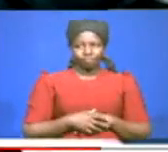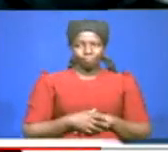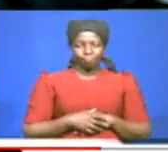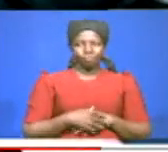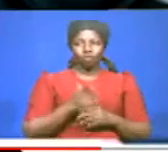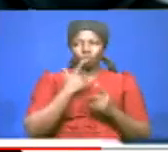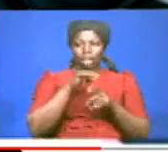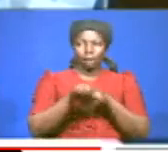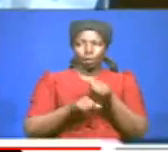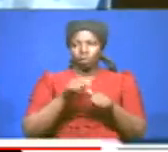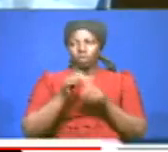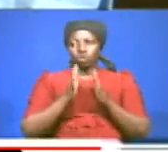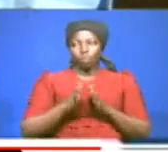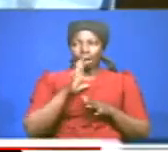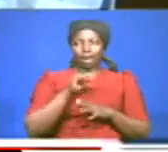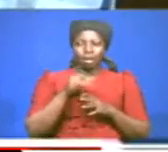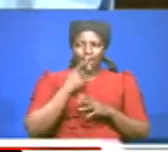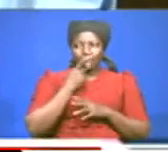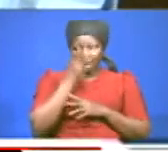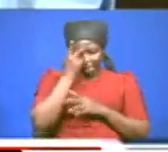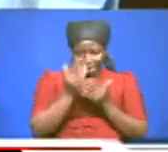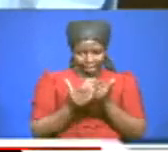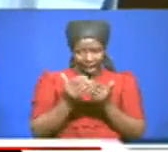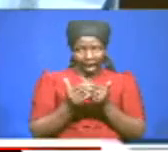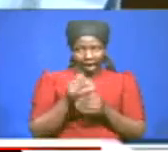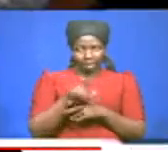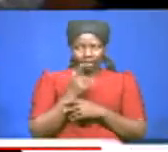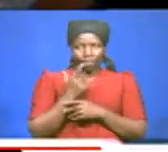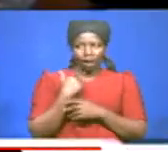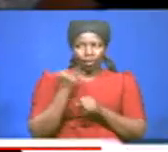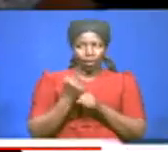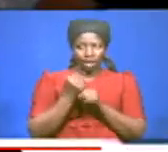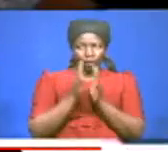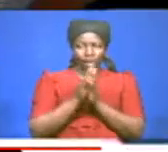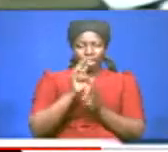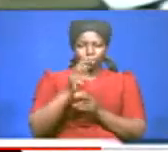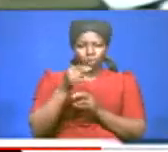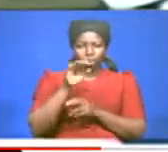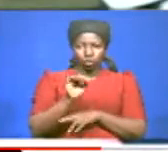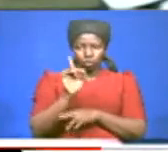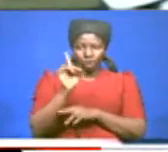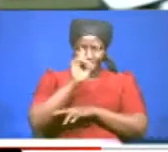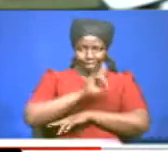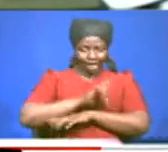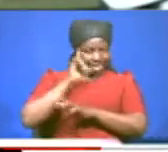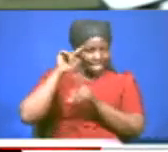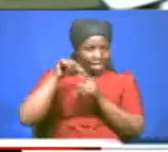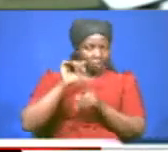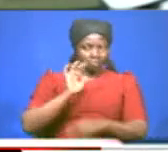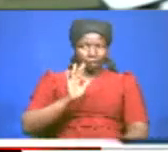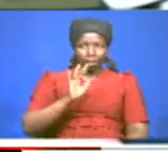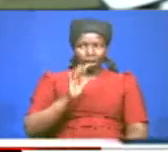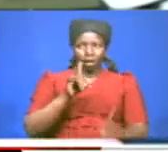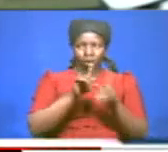found herself in this list. Joanne looks forward to working with the World Health Organization one day. I'm also looking to getting